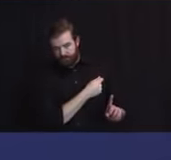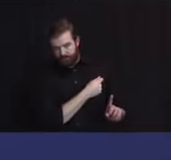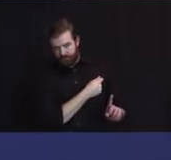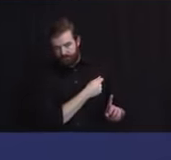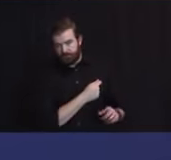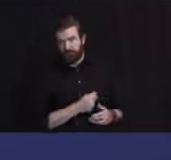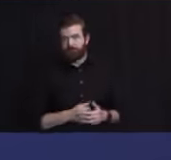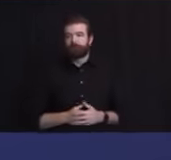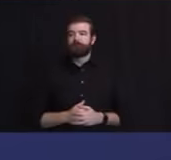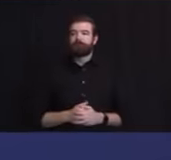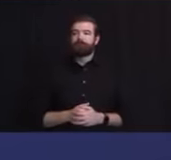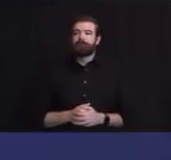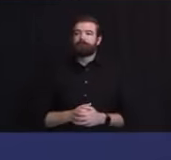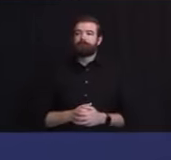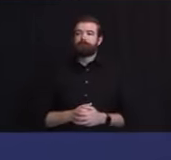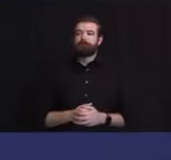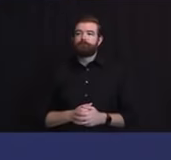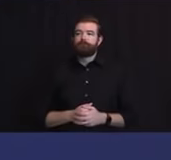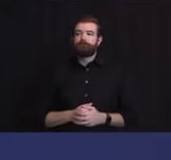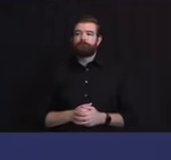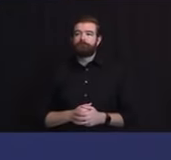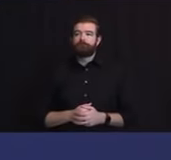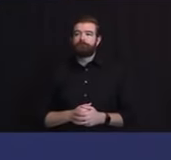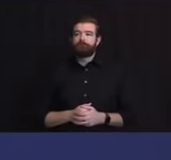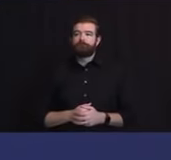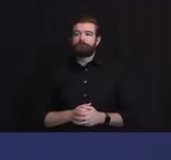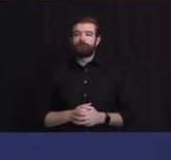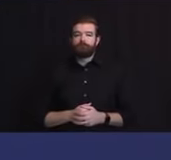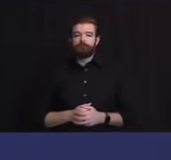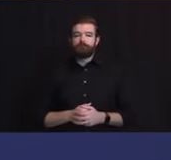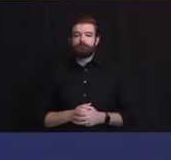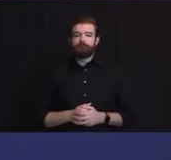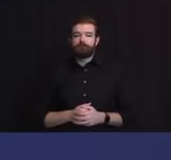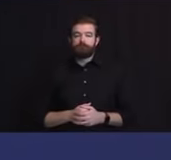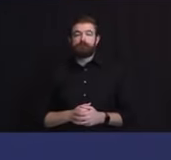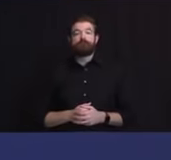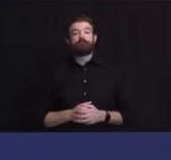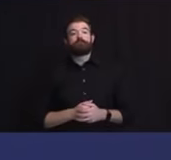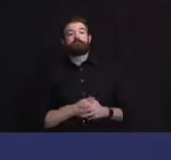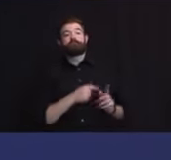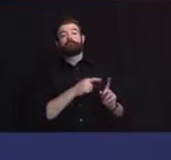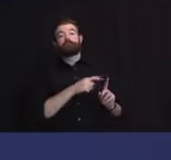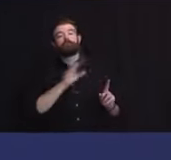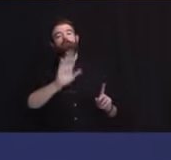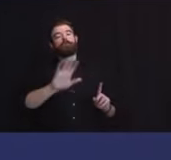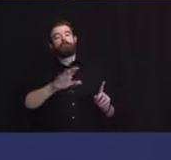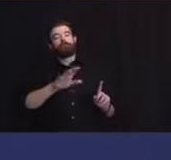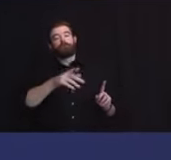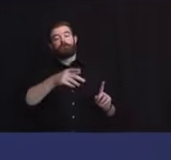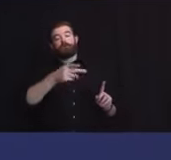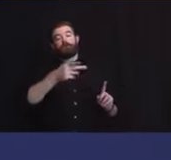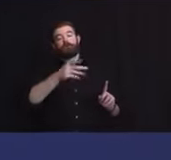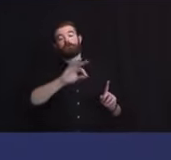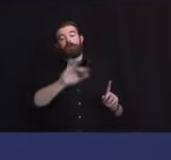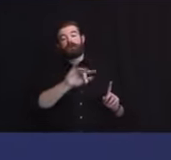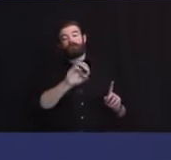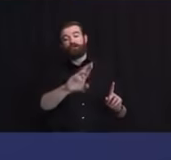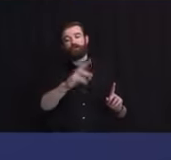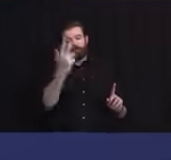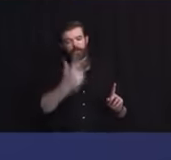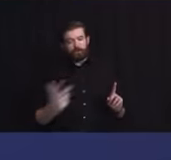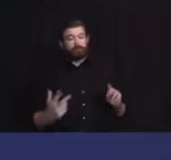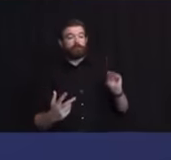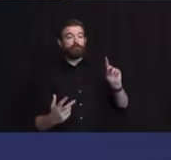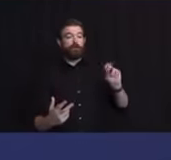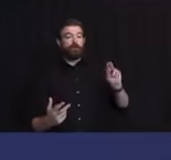reaction to the second dose. Or 4 weeks Moderna, you get end of May, early June, and you're absolutely right.